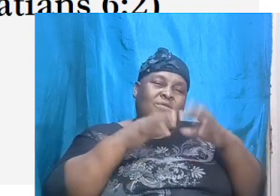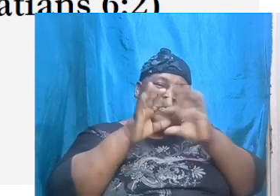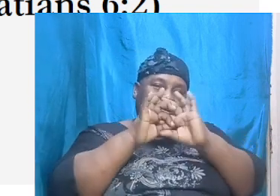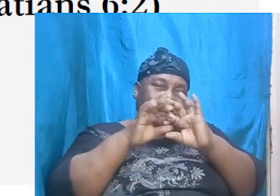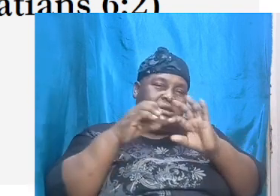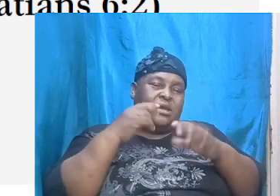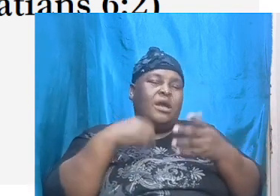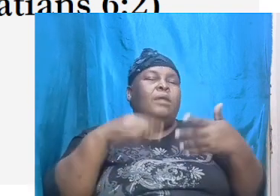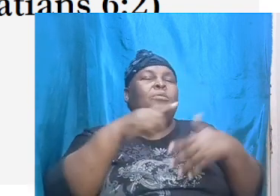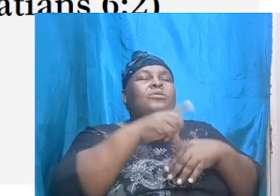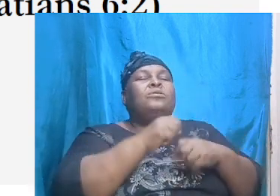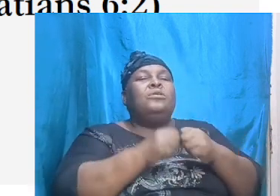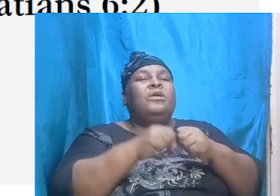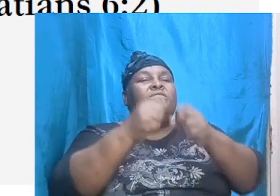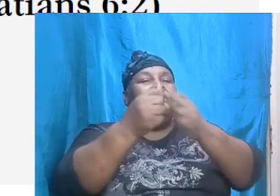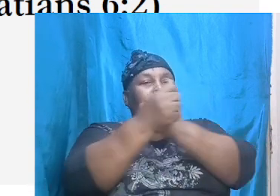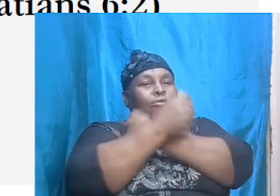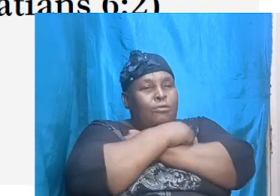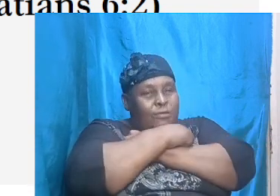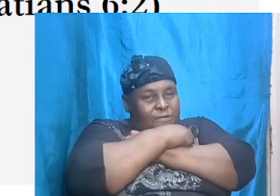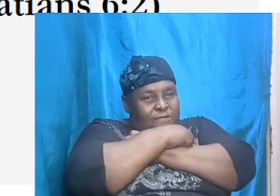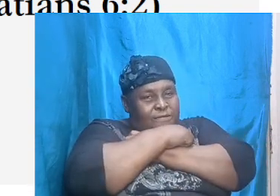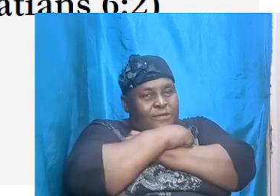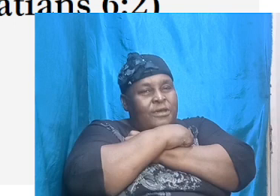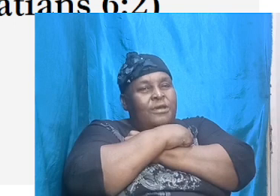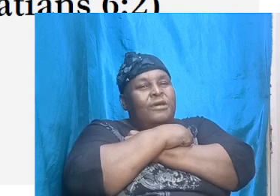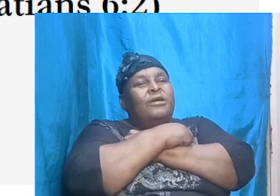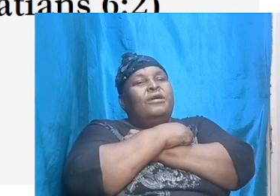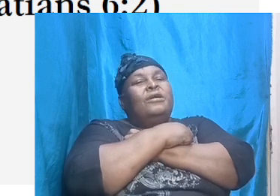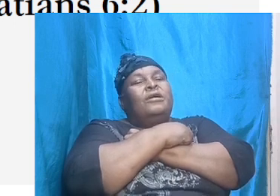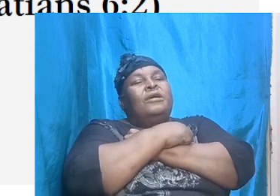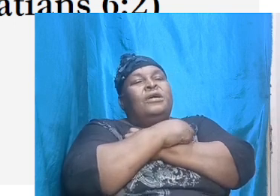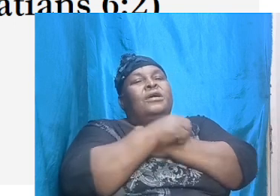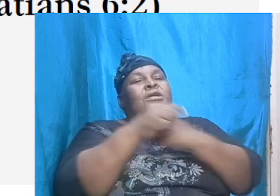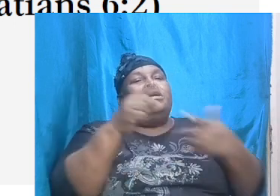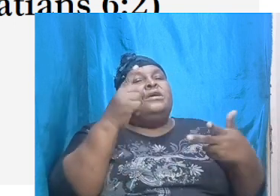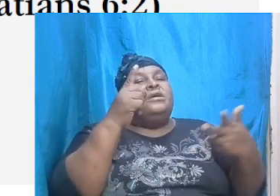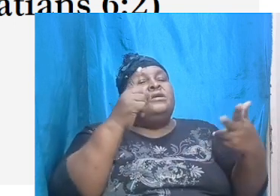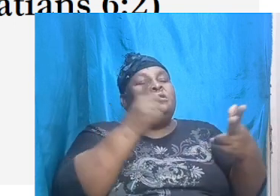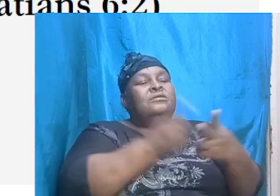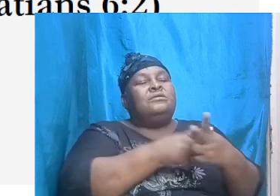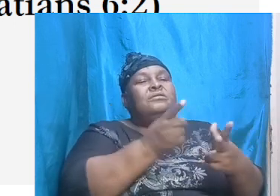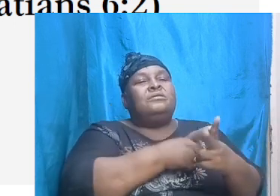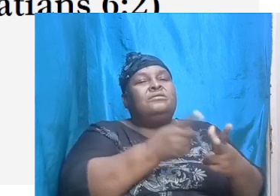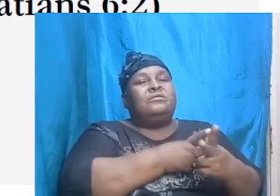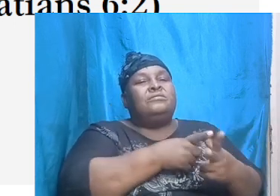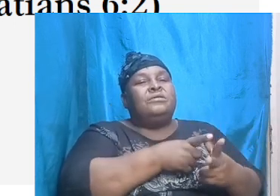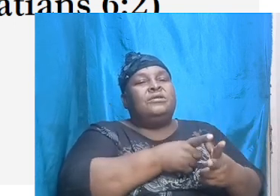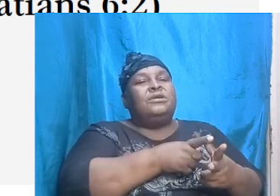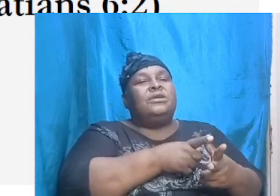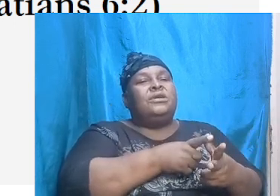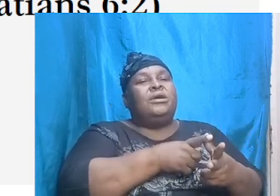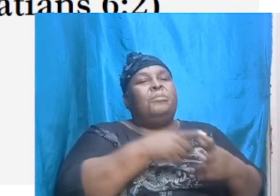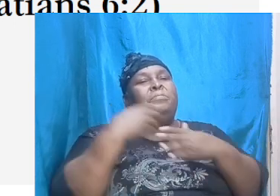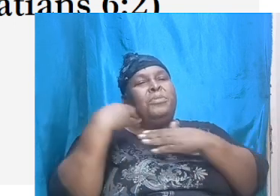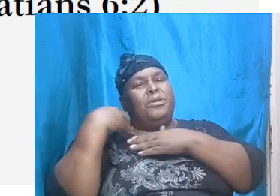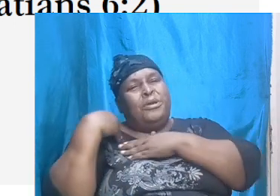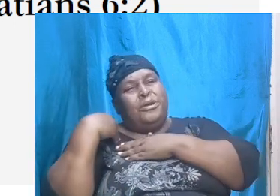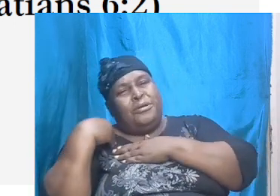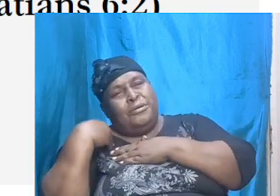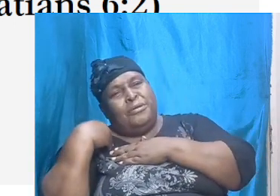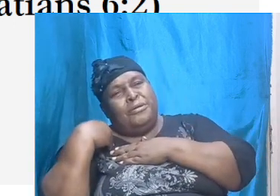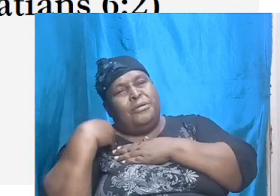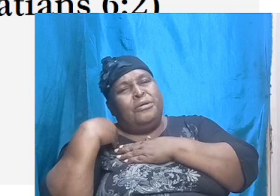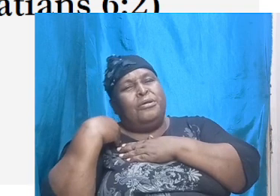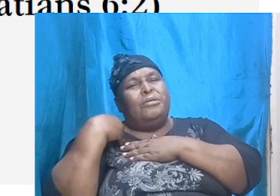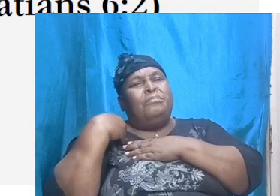bear each other's burden. Amen. So the Bible actually teaches us in Galatians chapter 6 and verse 2